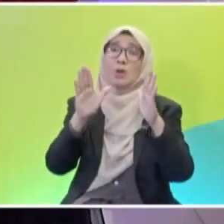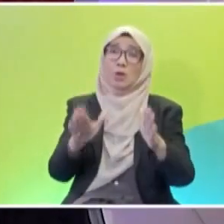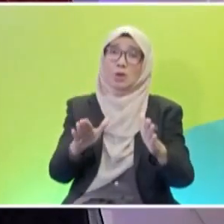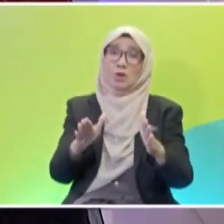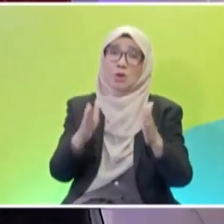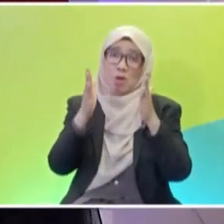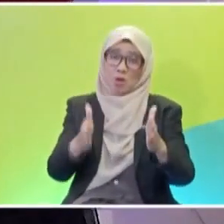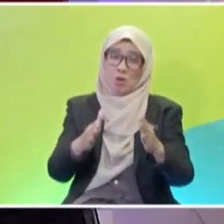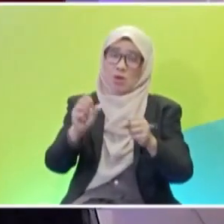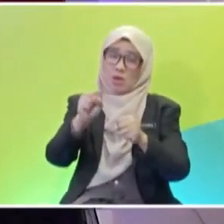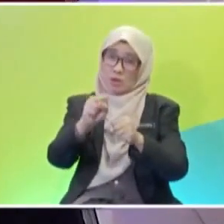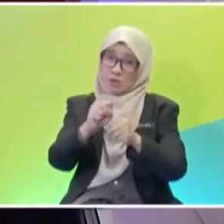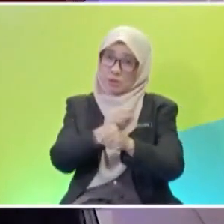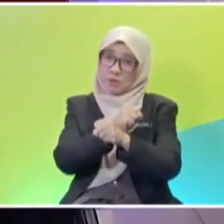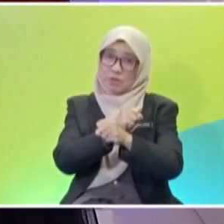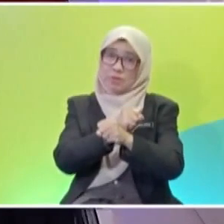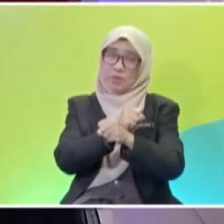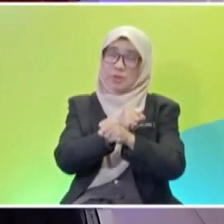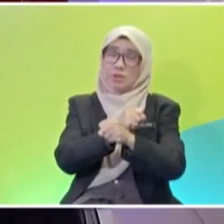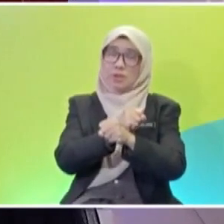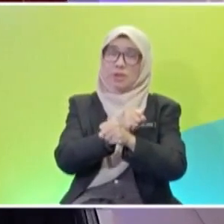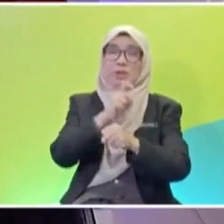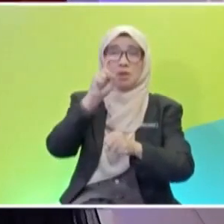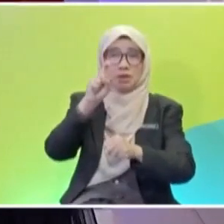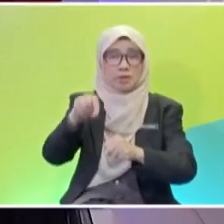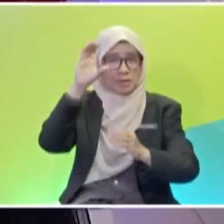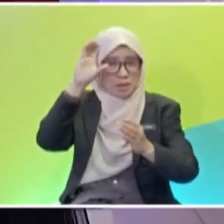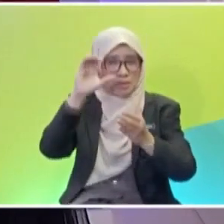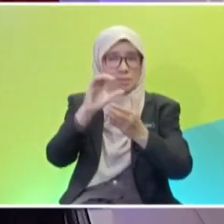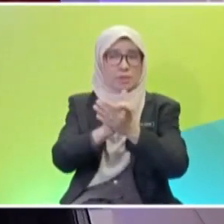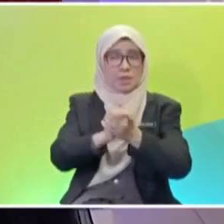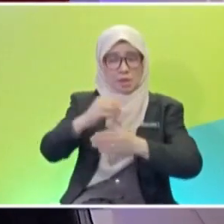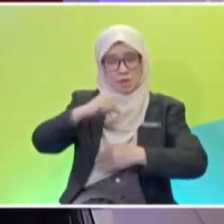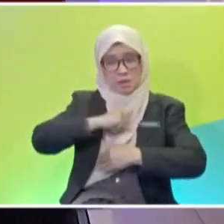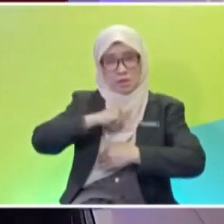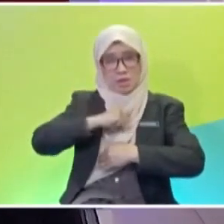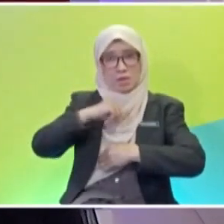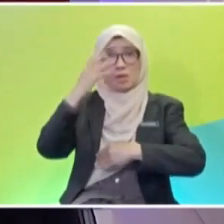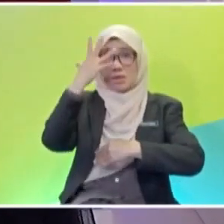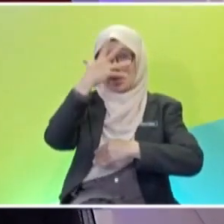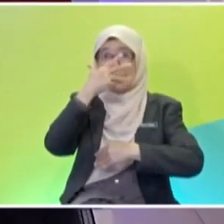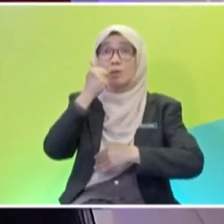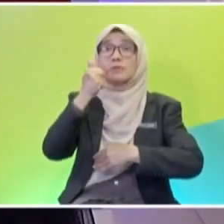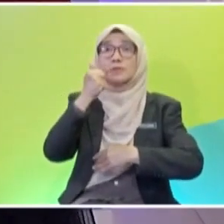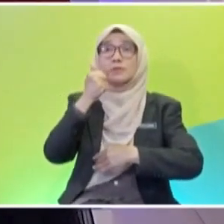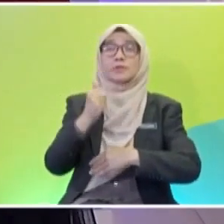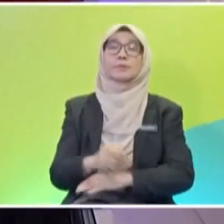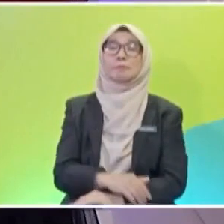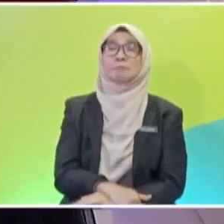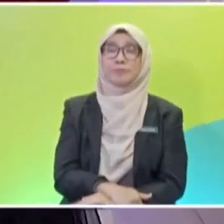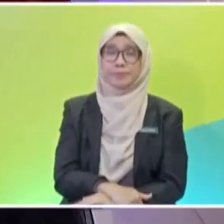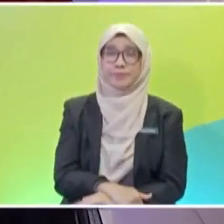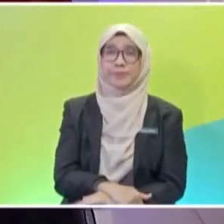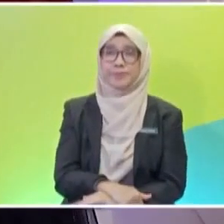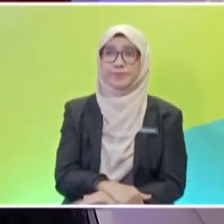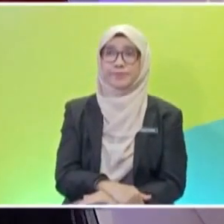that's the beauty of mm-hmm. life, and that's what we need to recognize in ourselves, yes. especially a